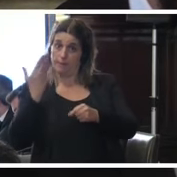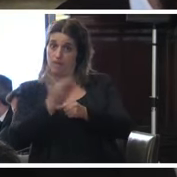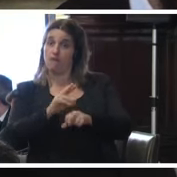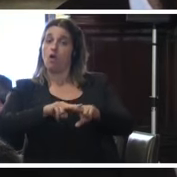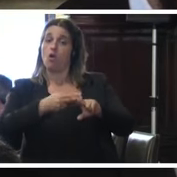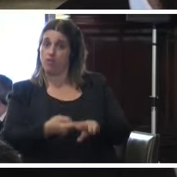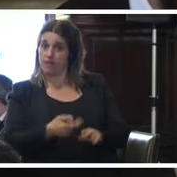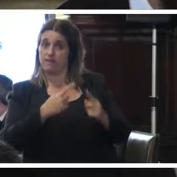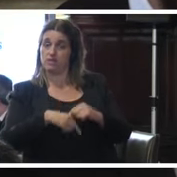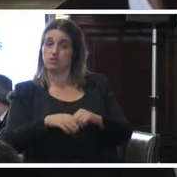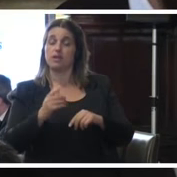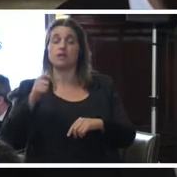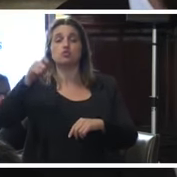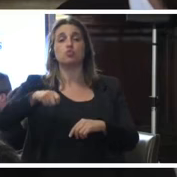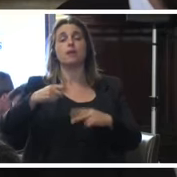final say.